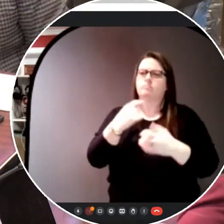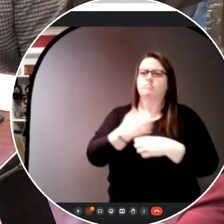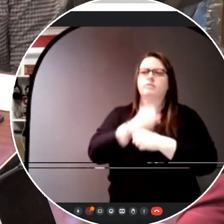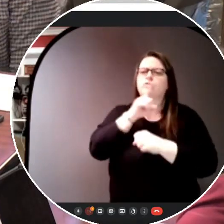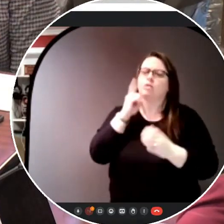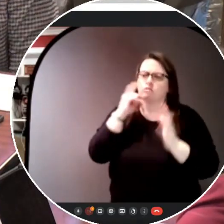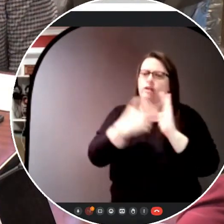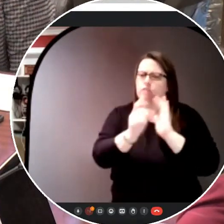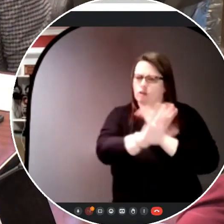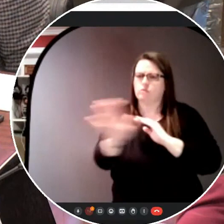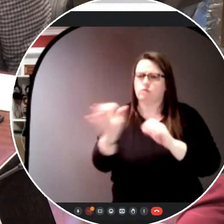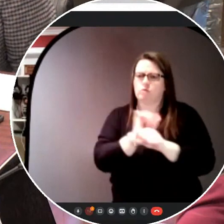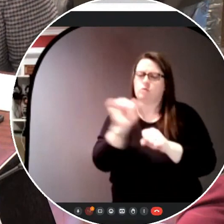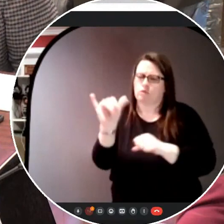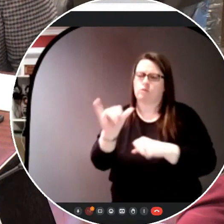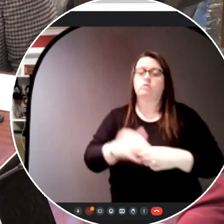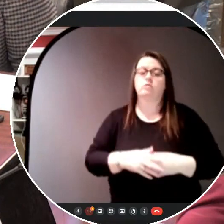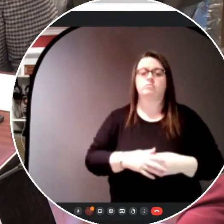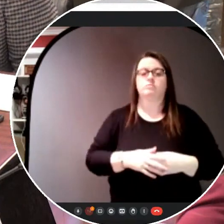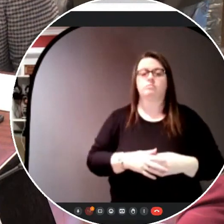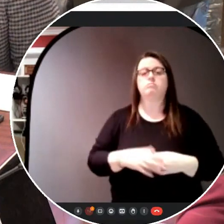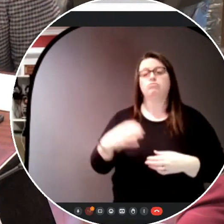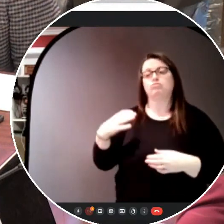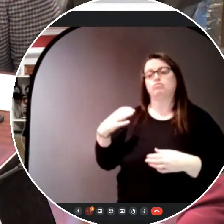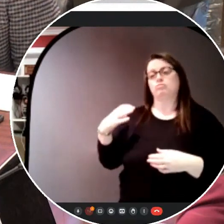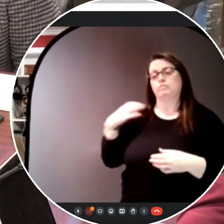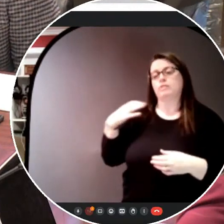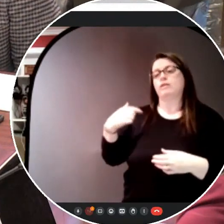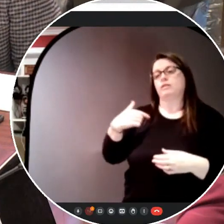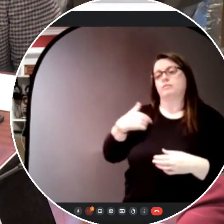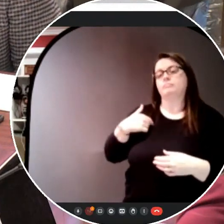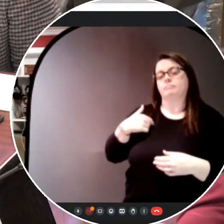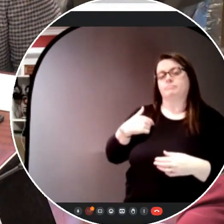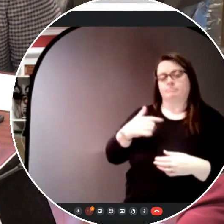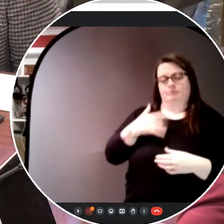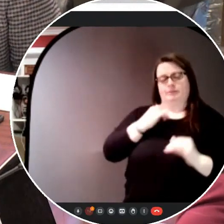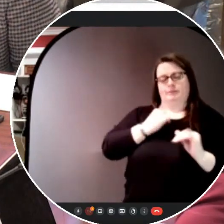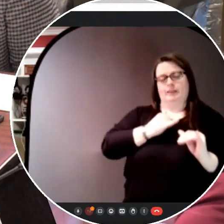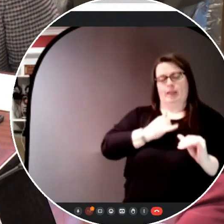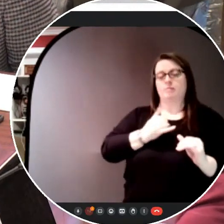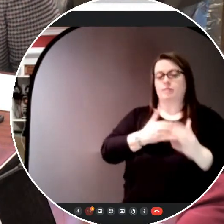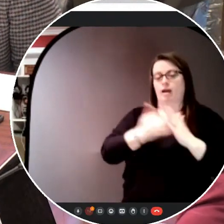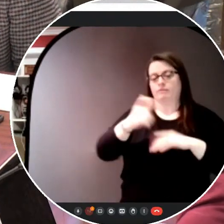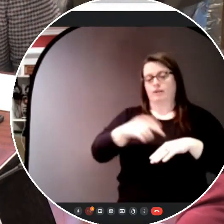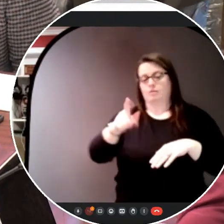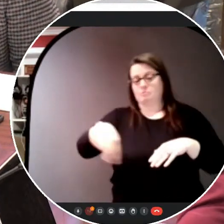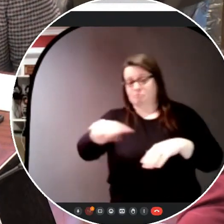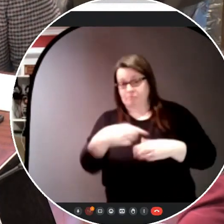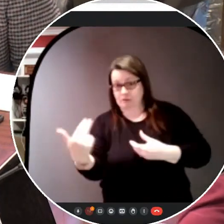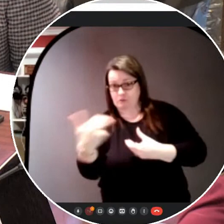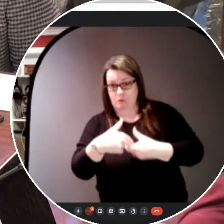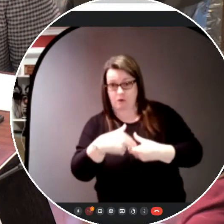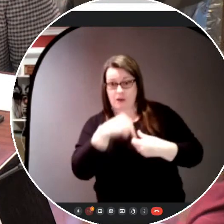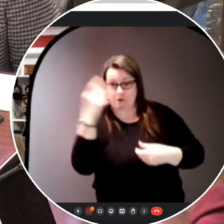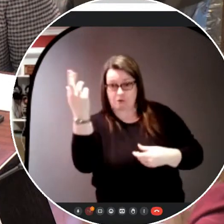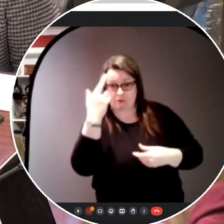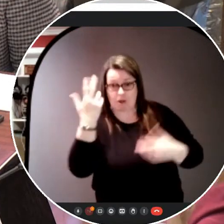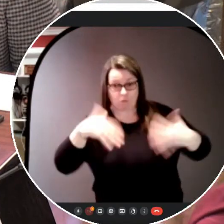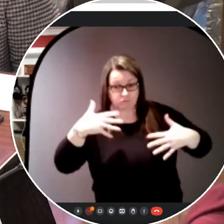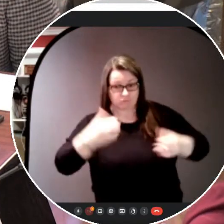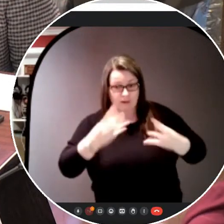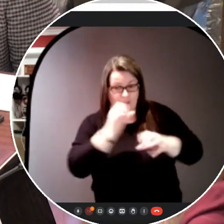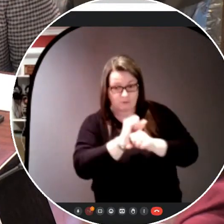Well, I would echo that. A lot of time for trustees. They didn't know what they signed up for, but they do a great job, and it's